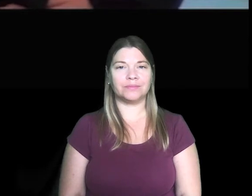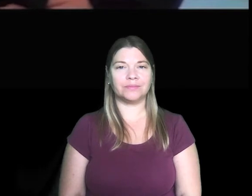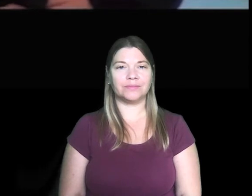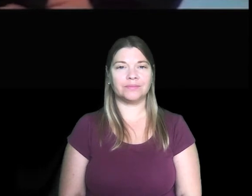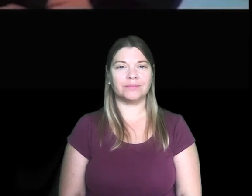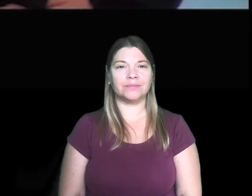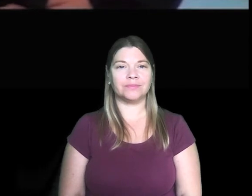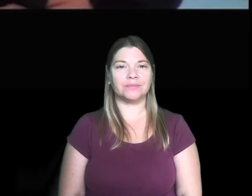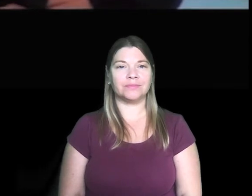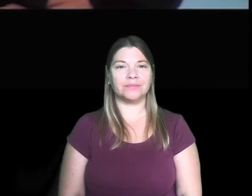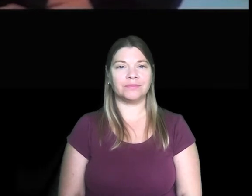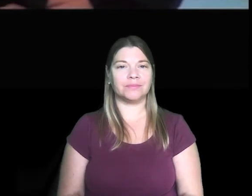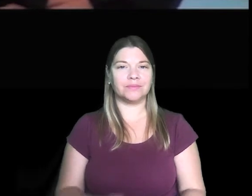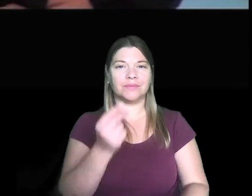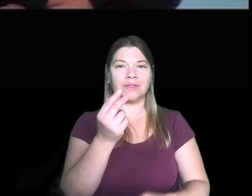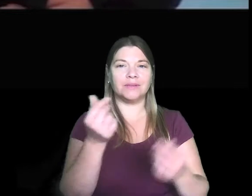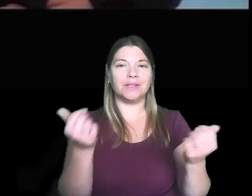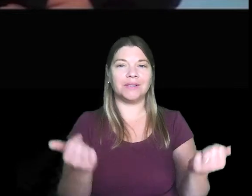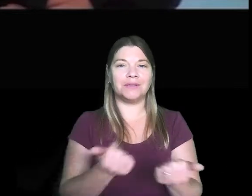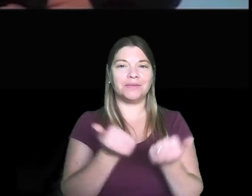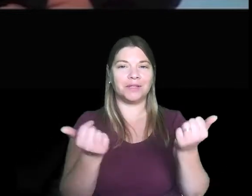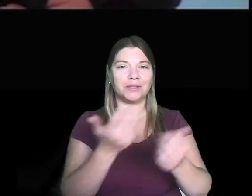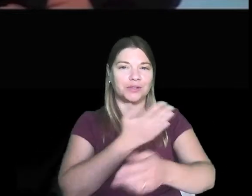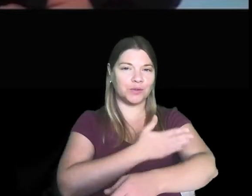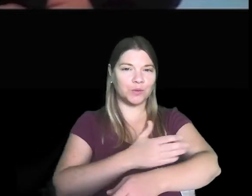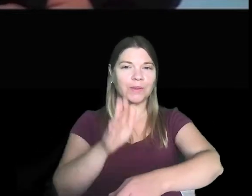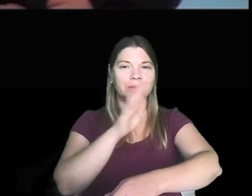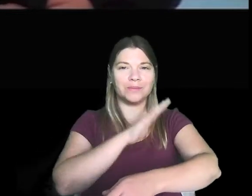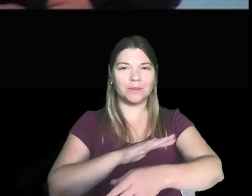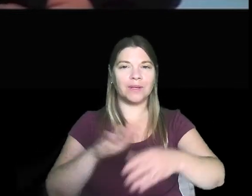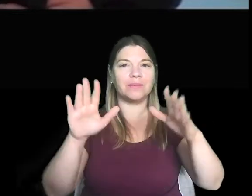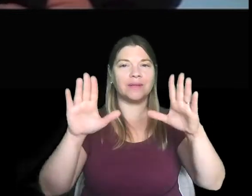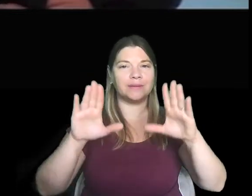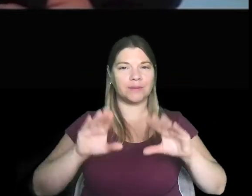Finishing off these sweeps, coming to a place of stillness.